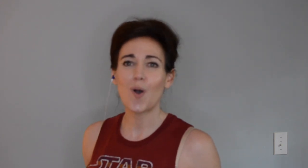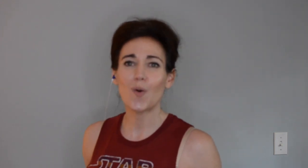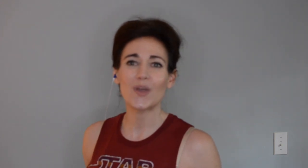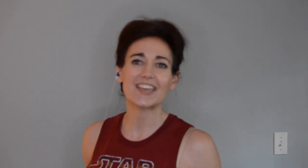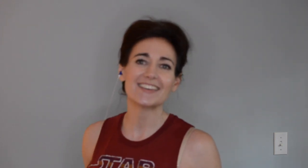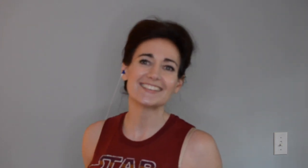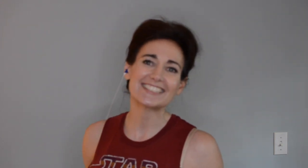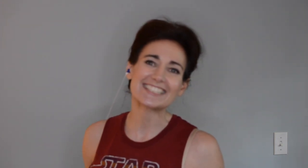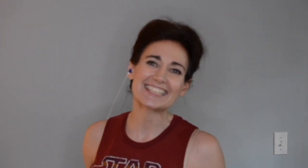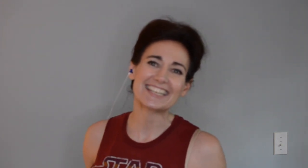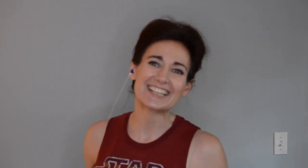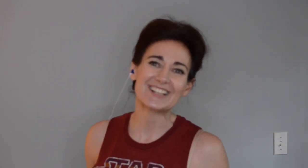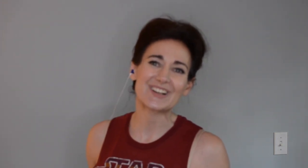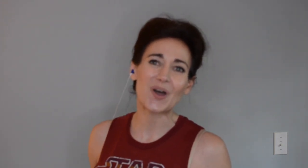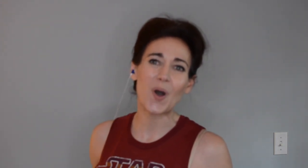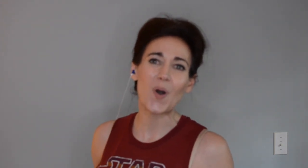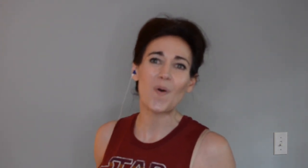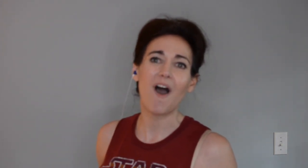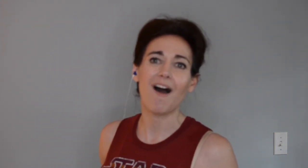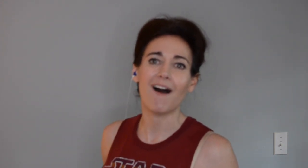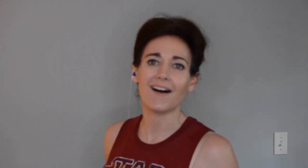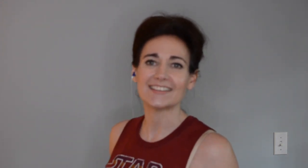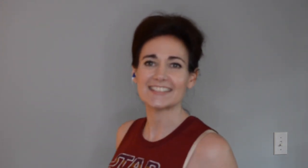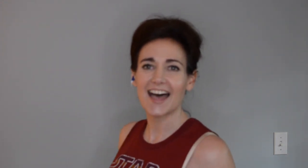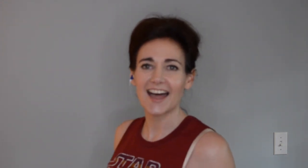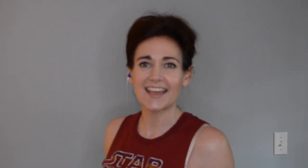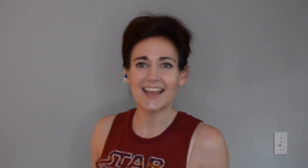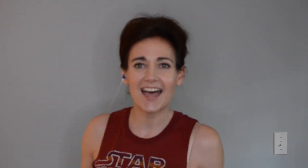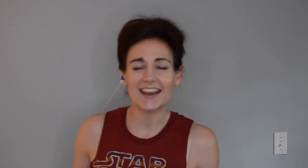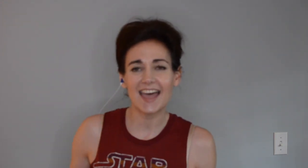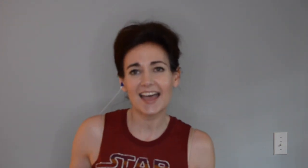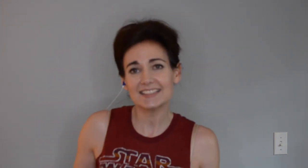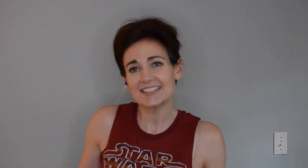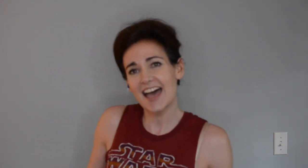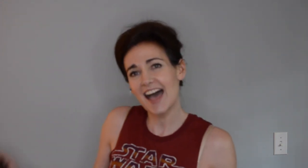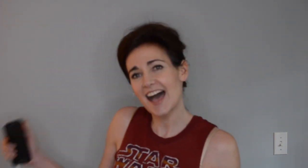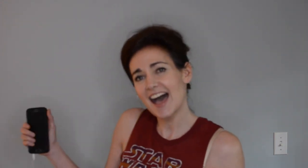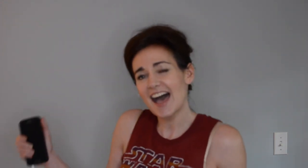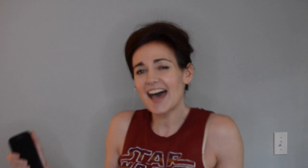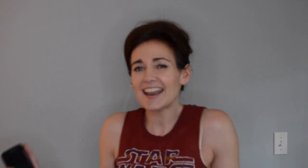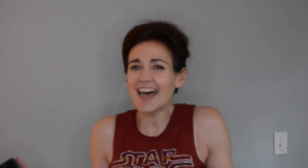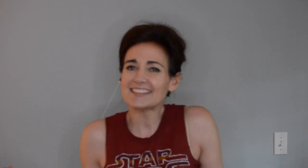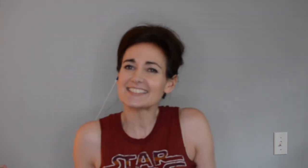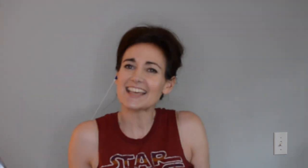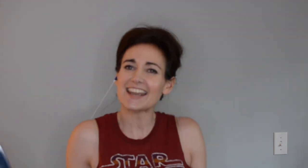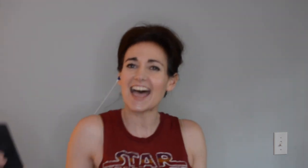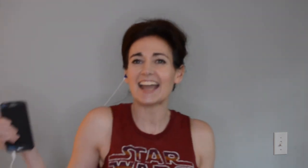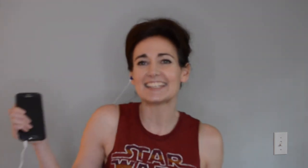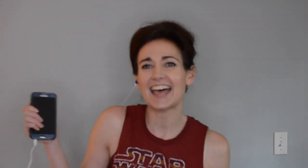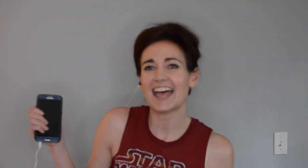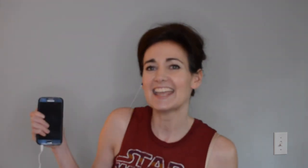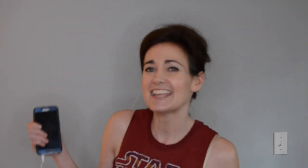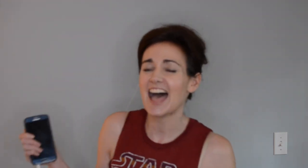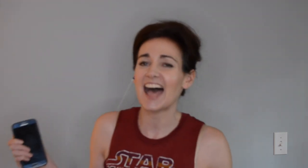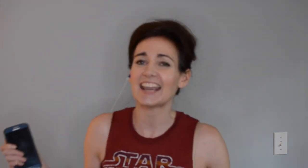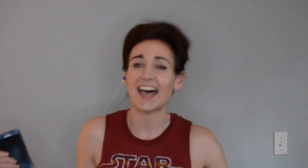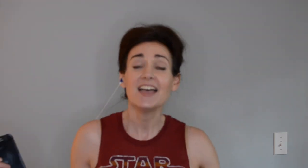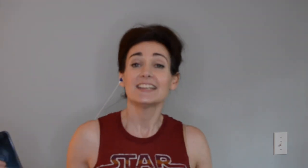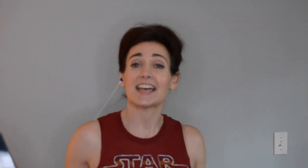show will still go on. Da da da da da da da da da da